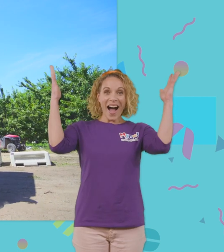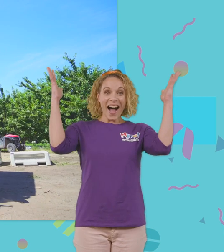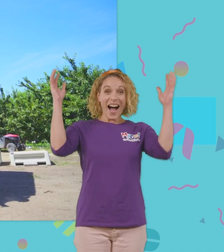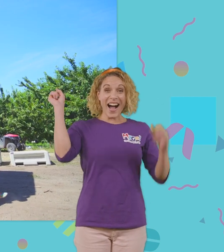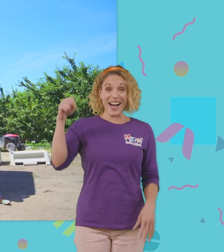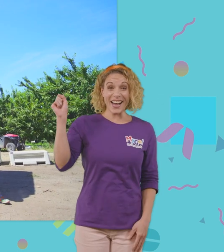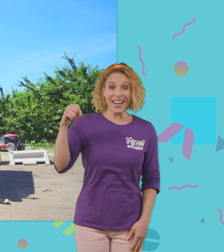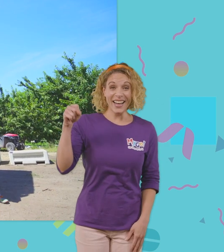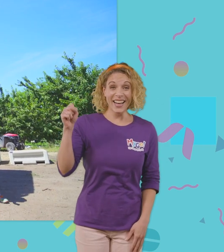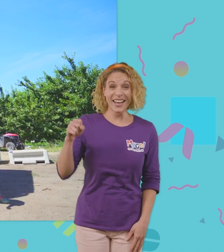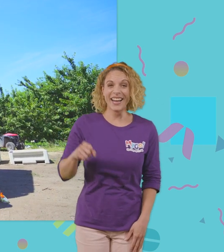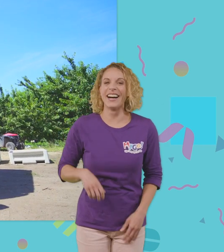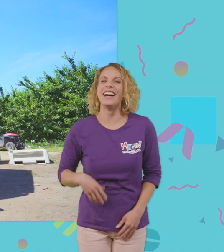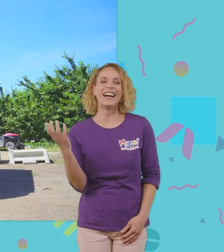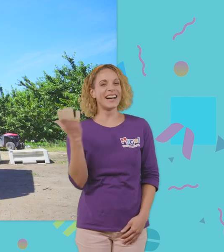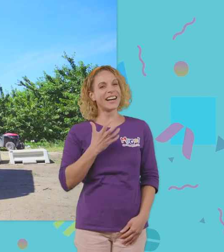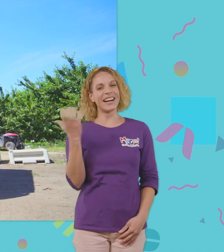Woohoo! Yeah!